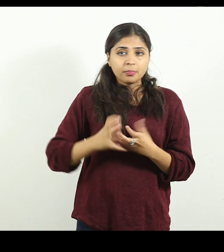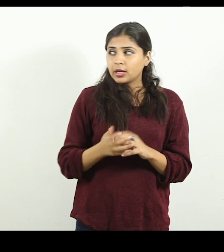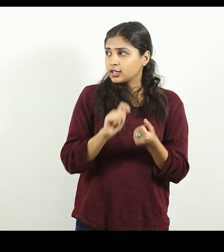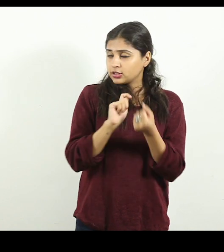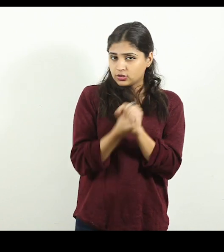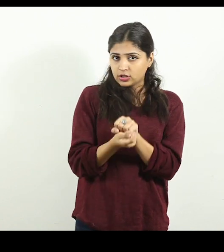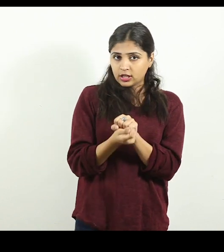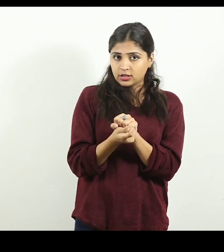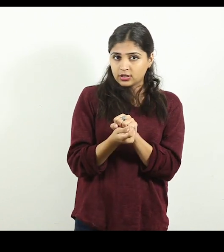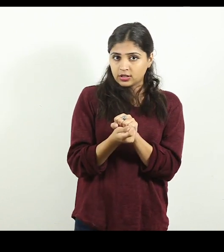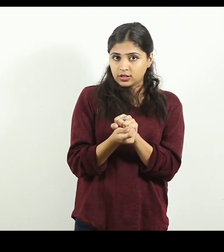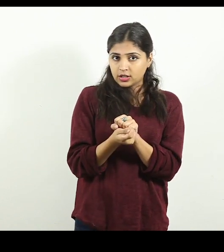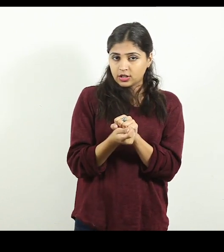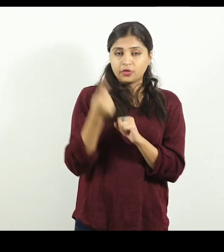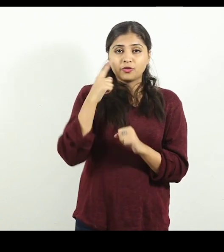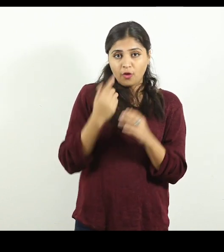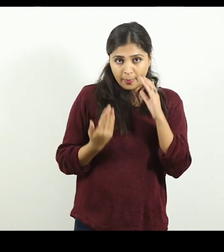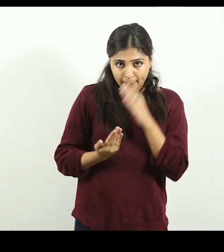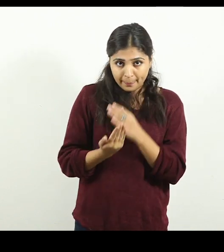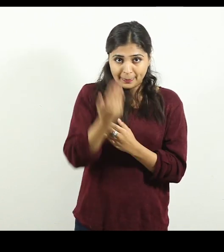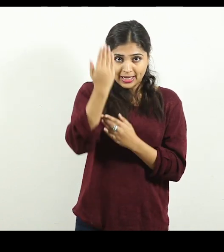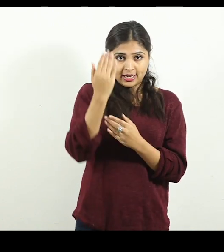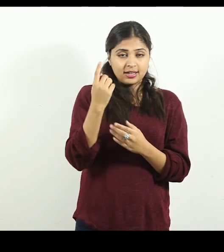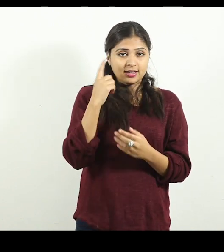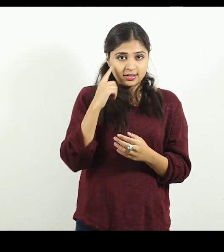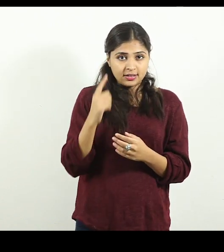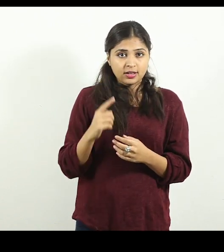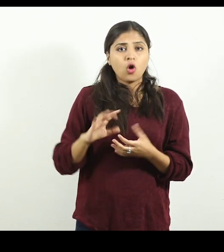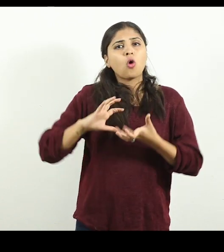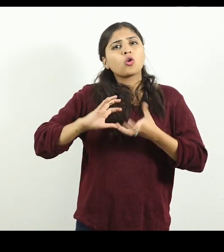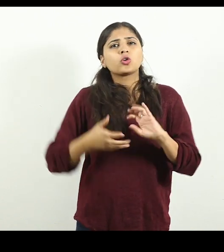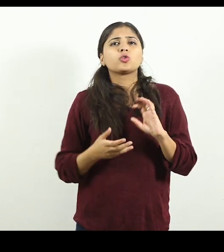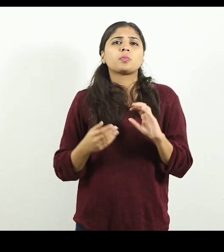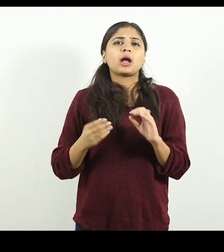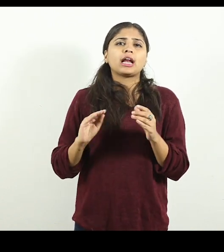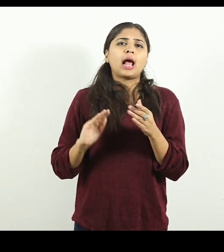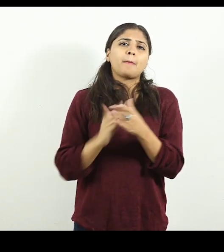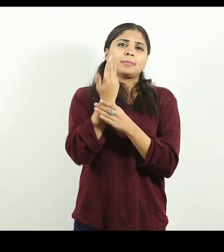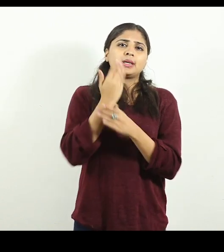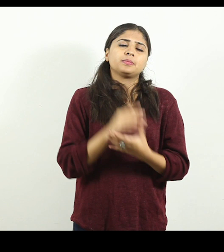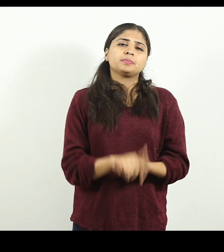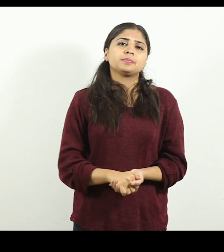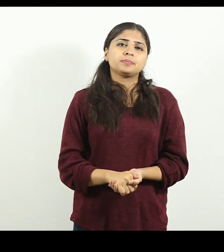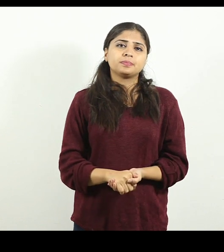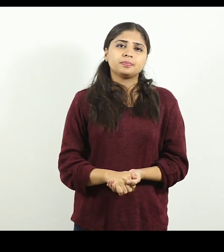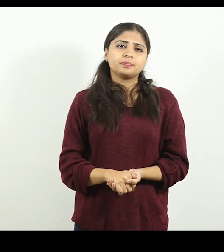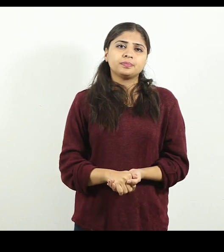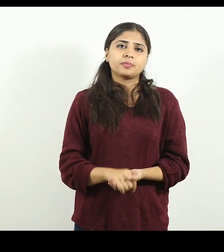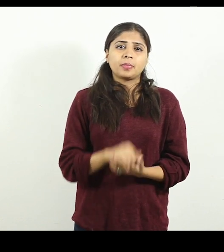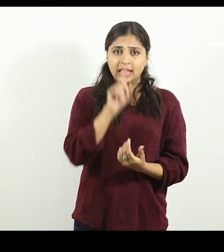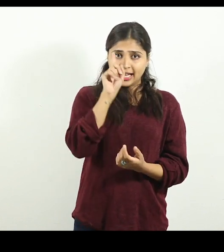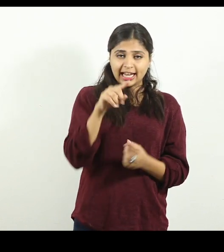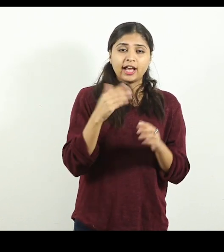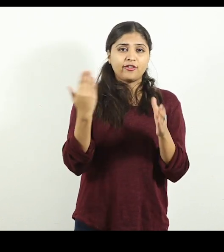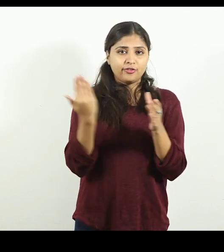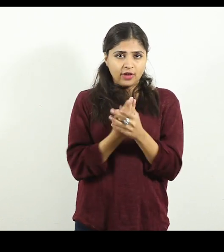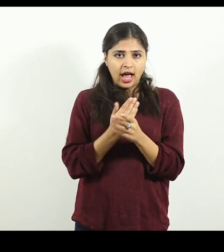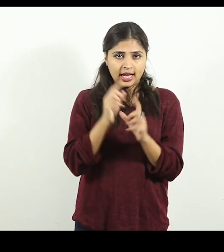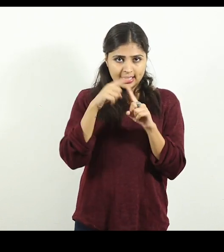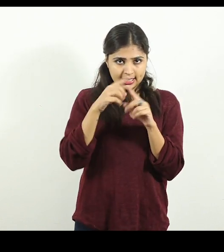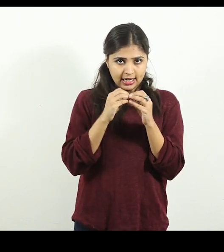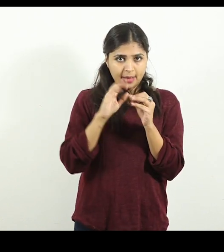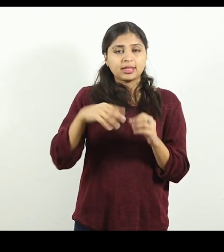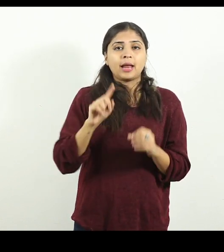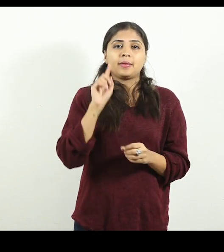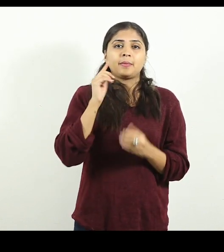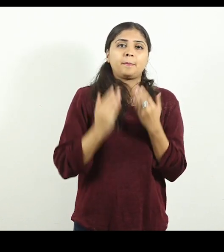to a printed related setting, the preview is automatically updated. Click the File tab and then click Print. To go back